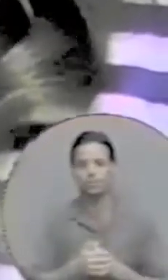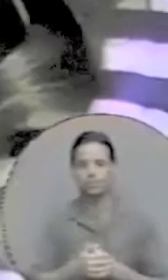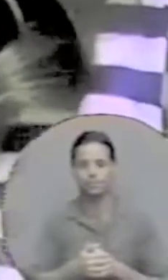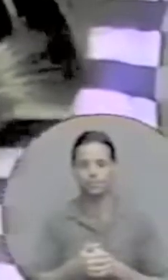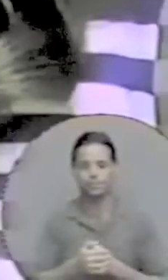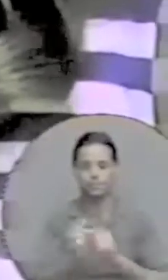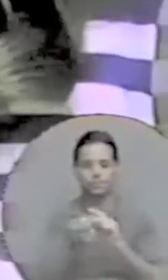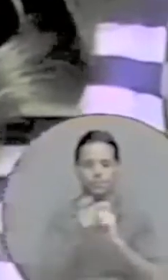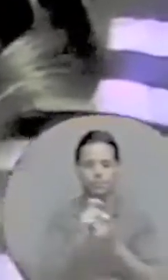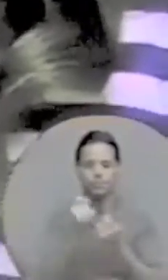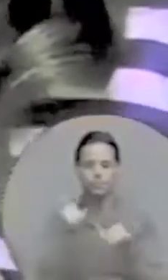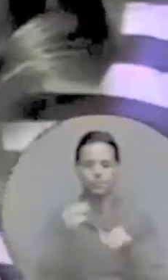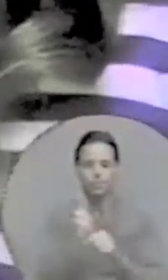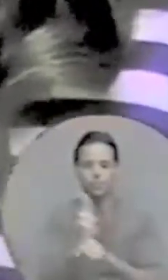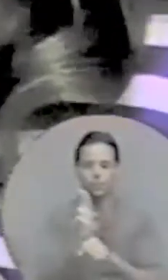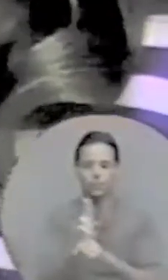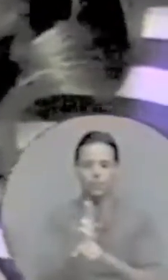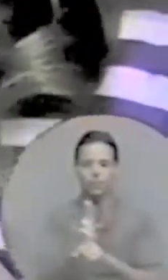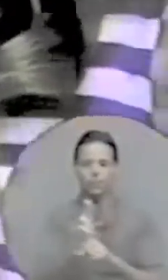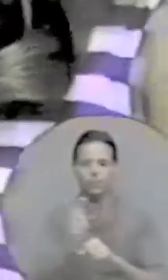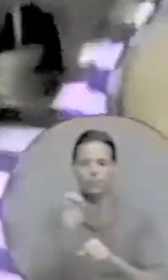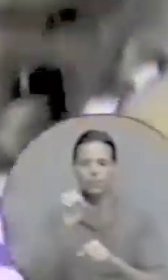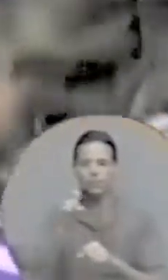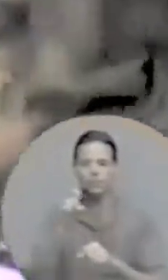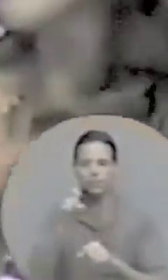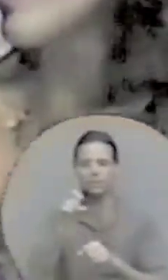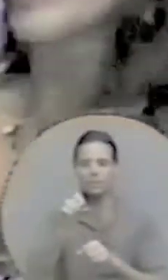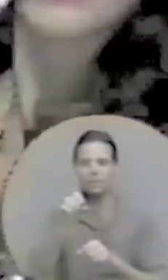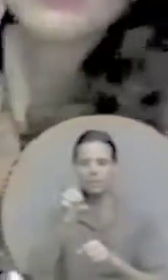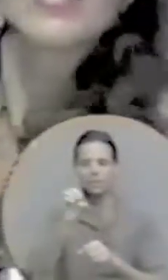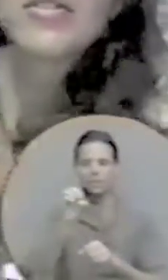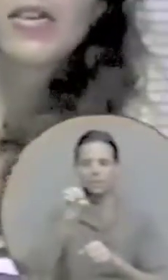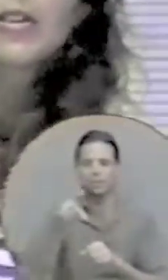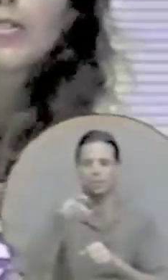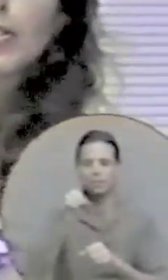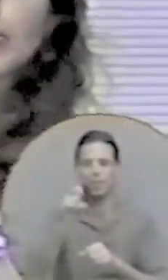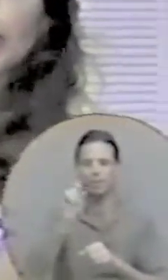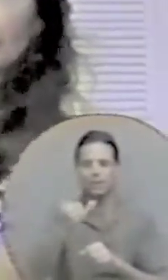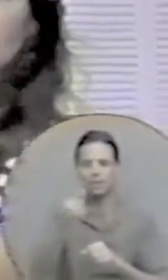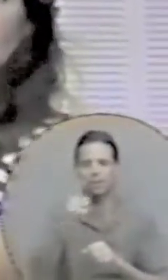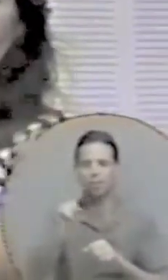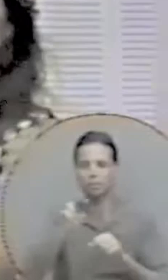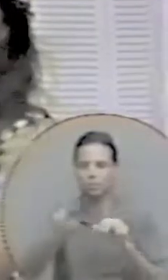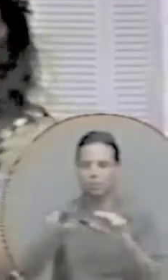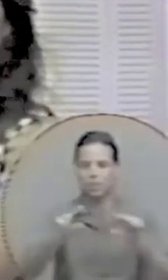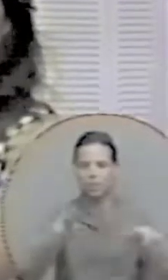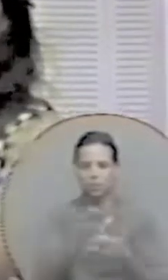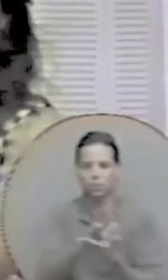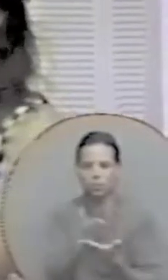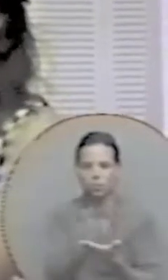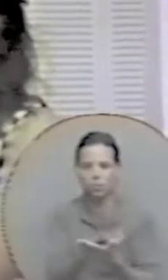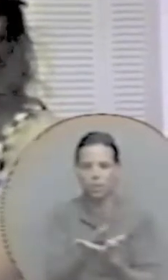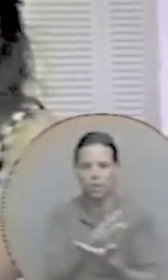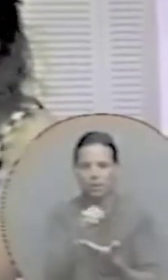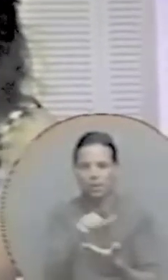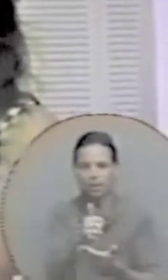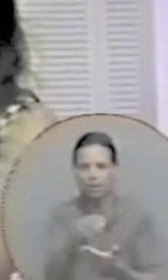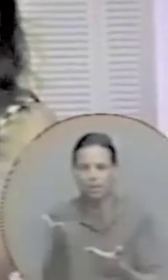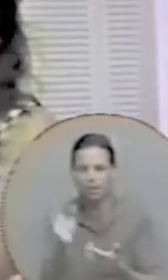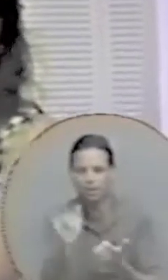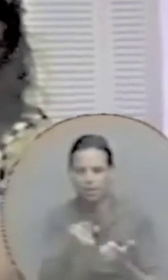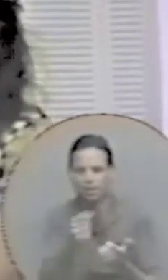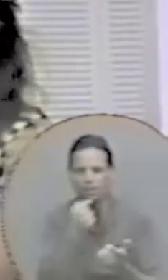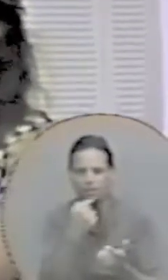now. You use the epoxy to put markers on your stove and some of your other... That's right. Mention that too.